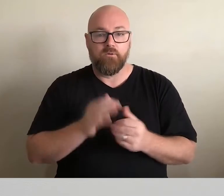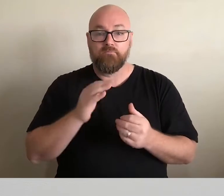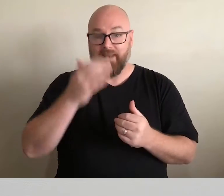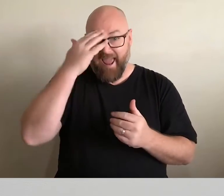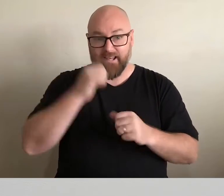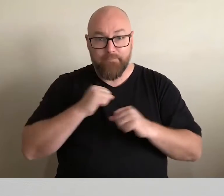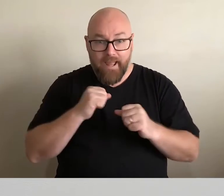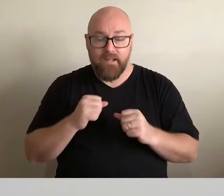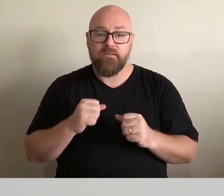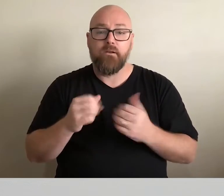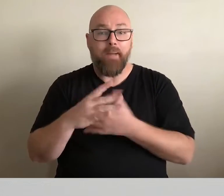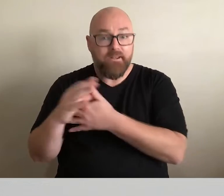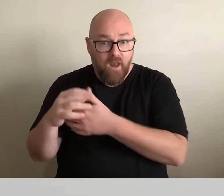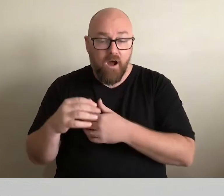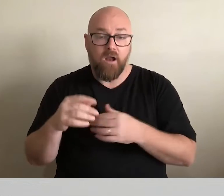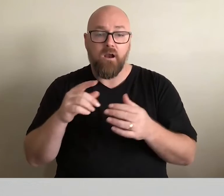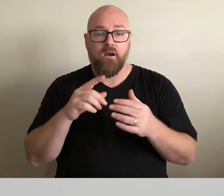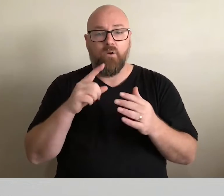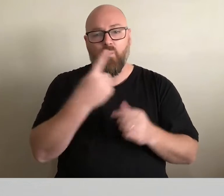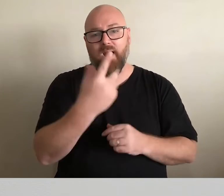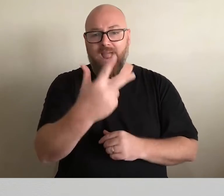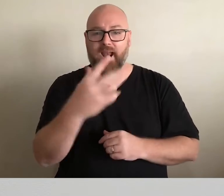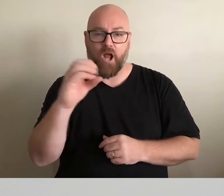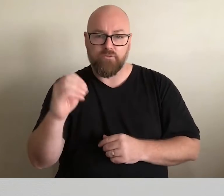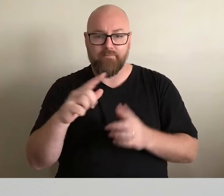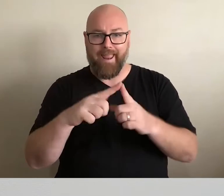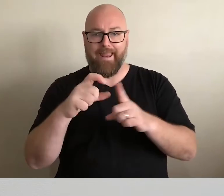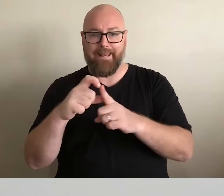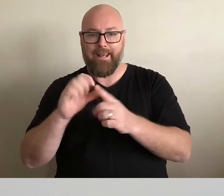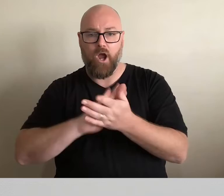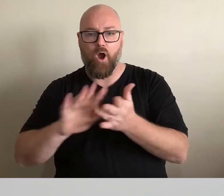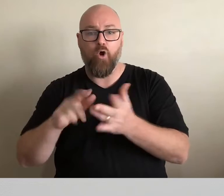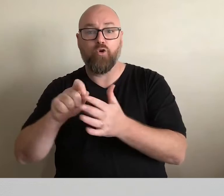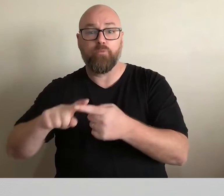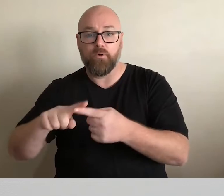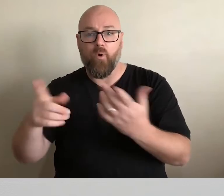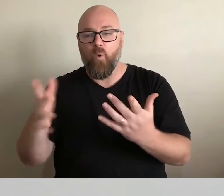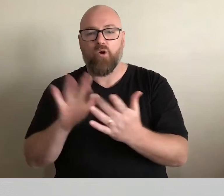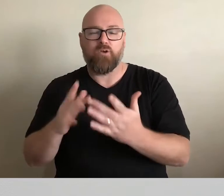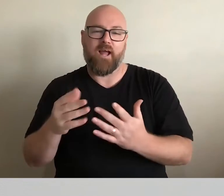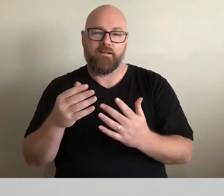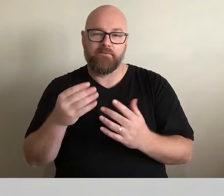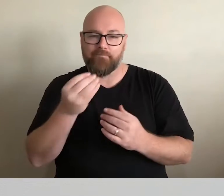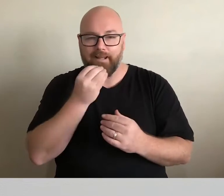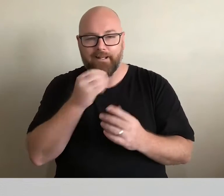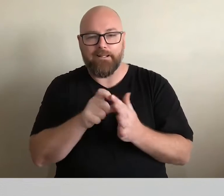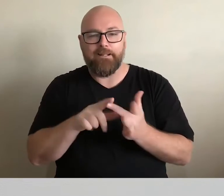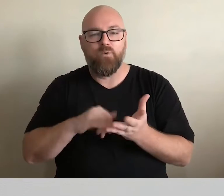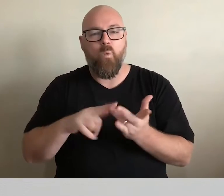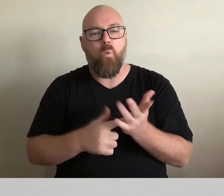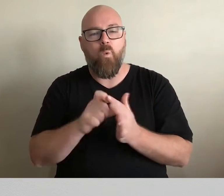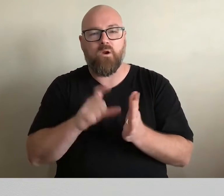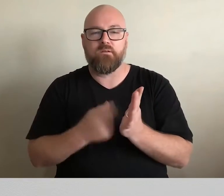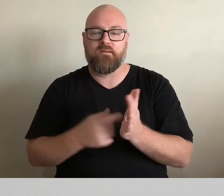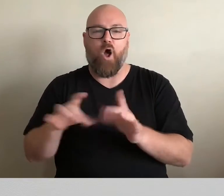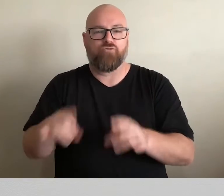Butterfly National phone line on 1800 ED HOPE or contact Eating Disorders Families Australia. There are skilled staff to speak